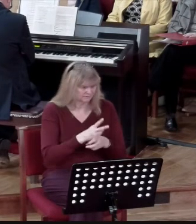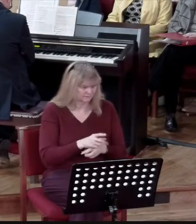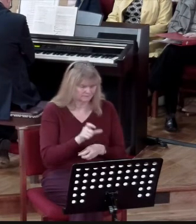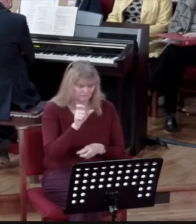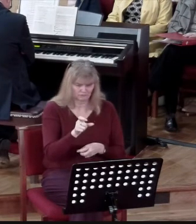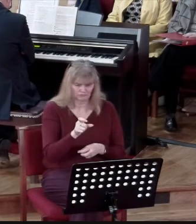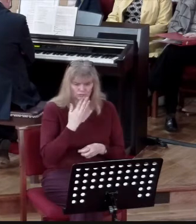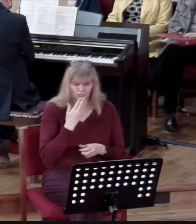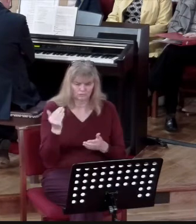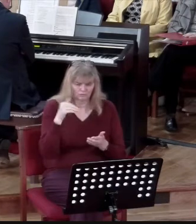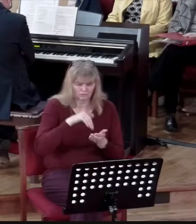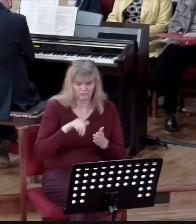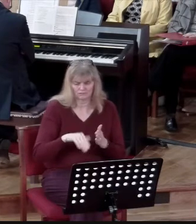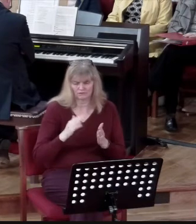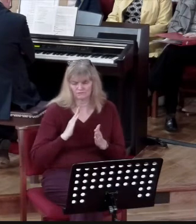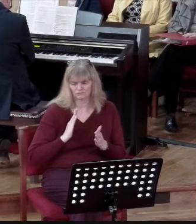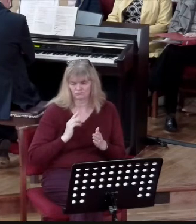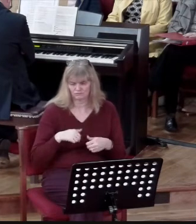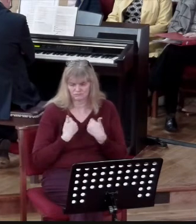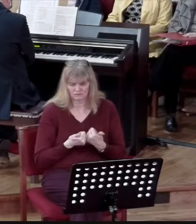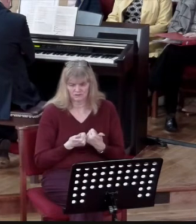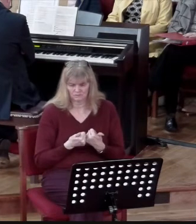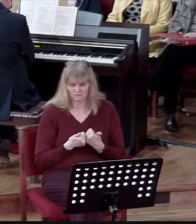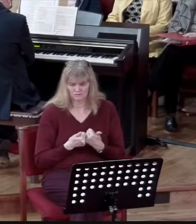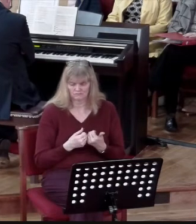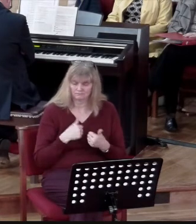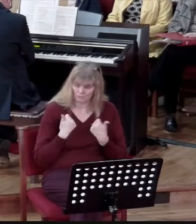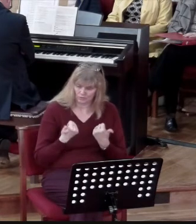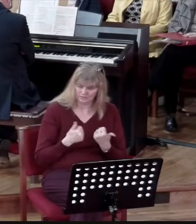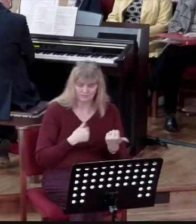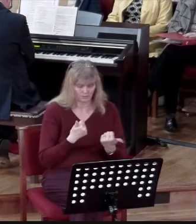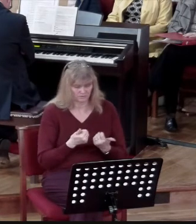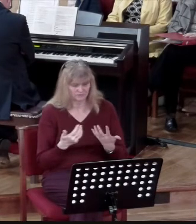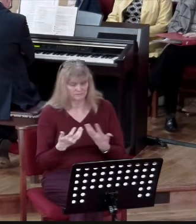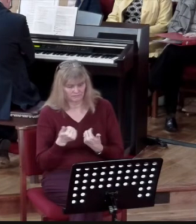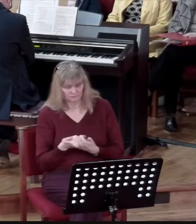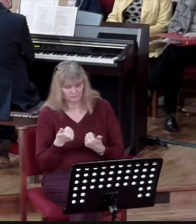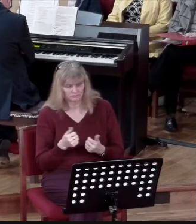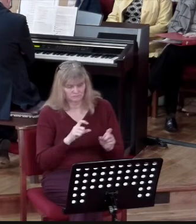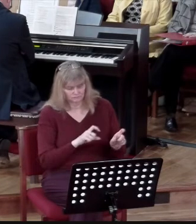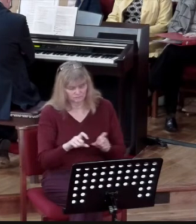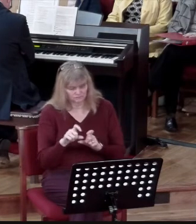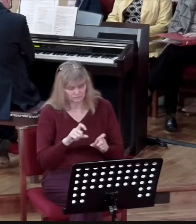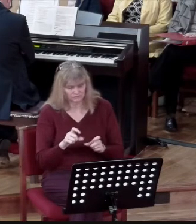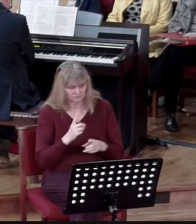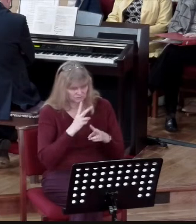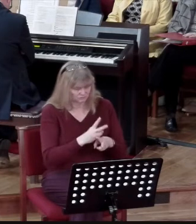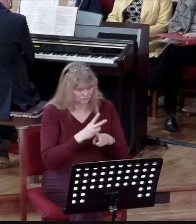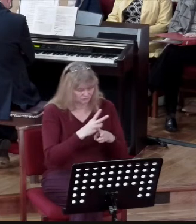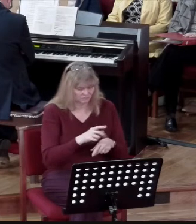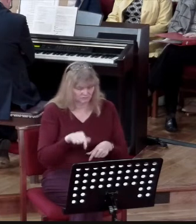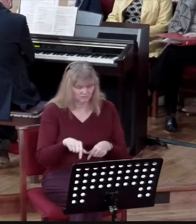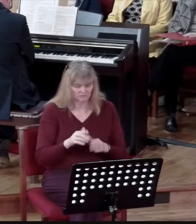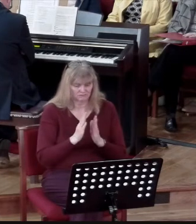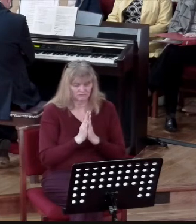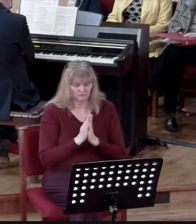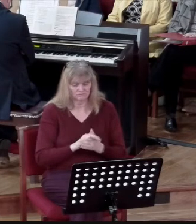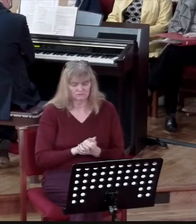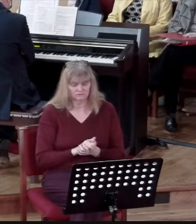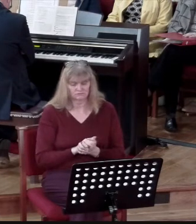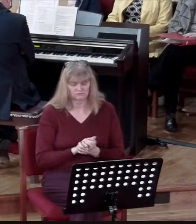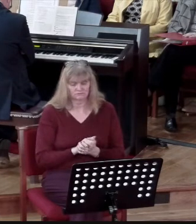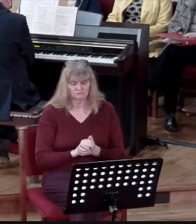that we've trusted them with this job of seeking a new minister. And we pray, Lord, that your will be done, that in your